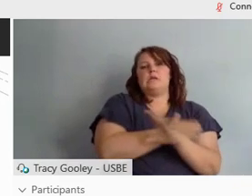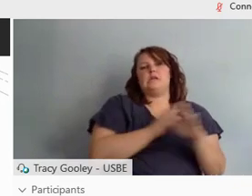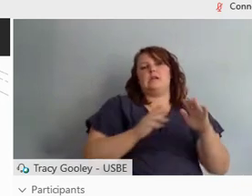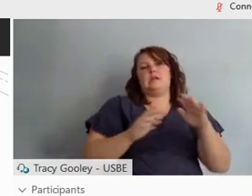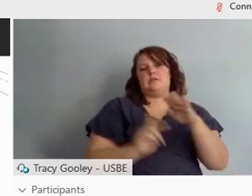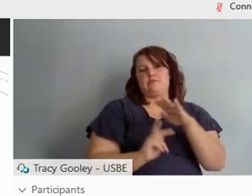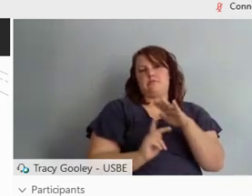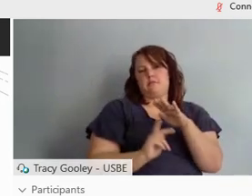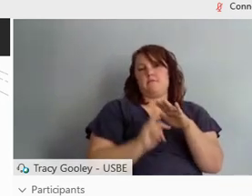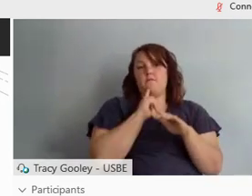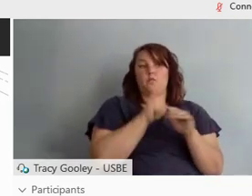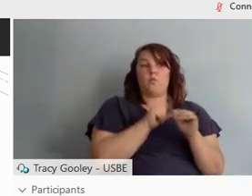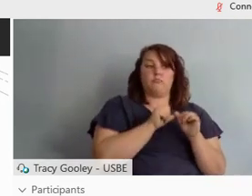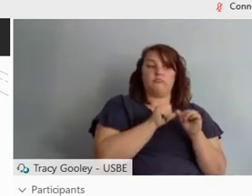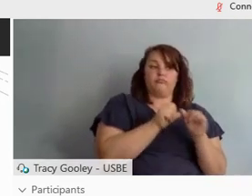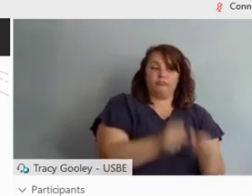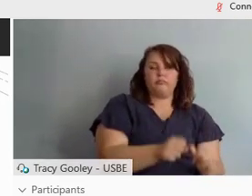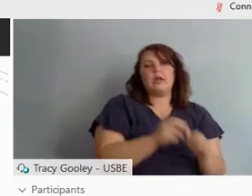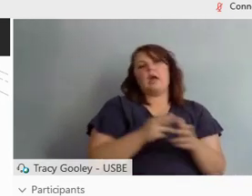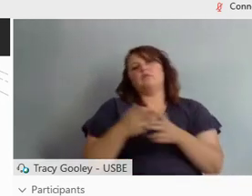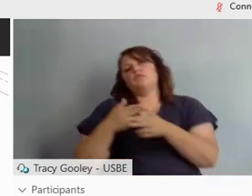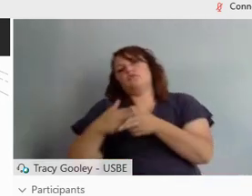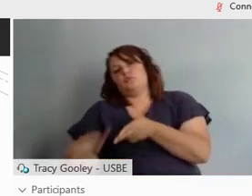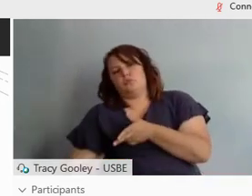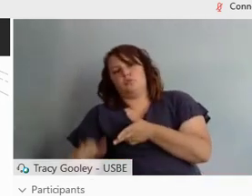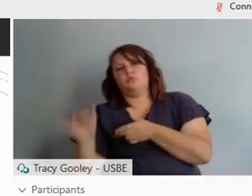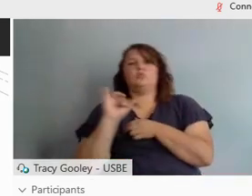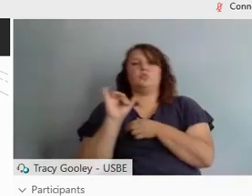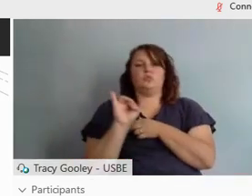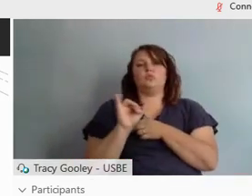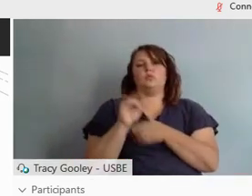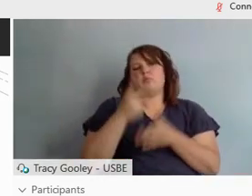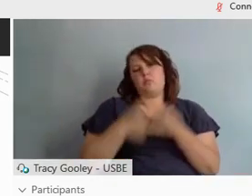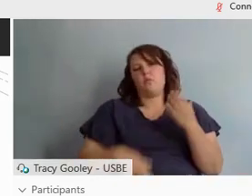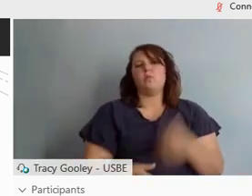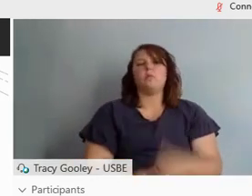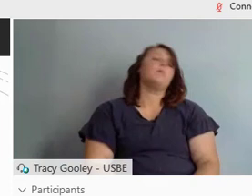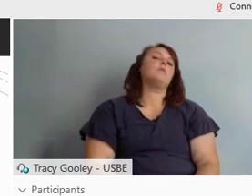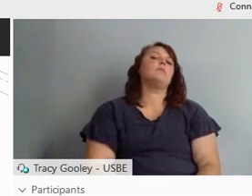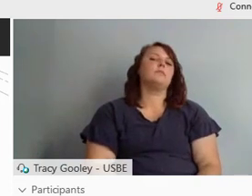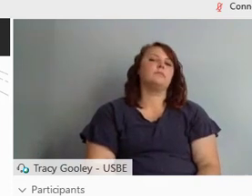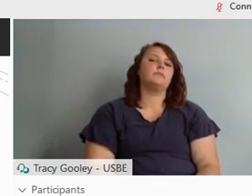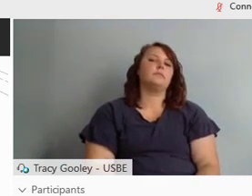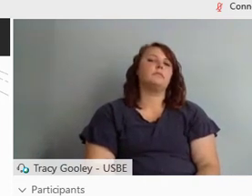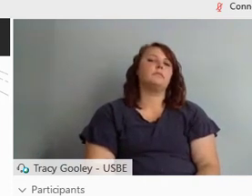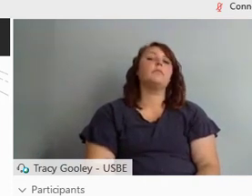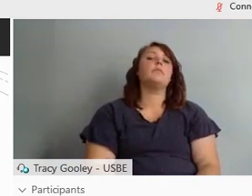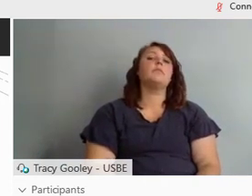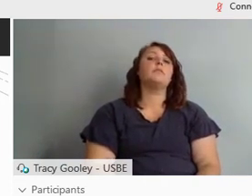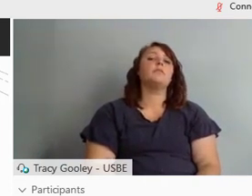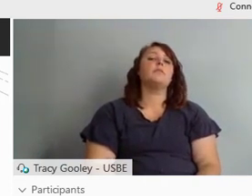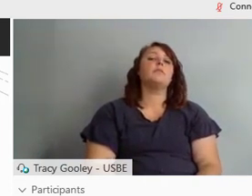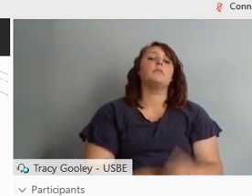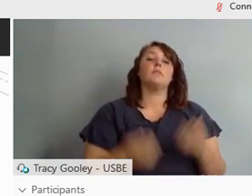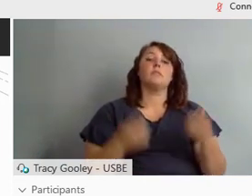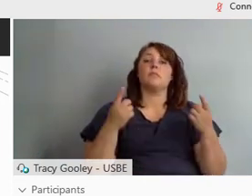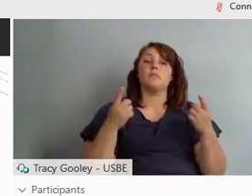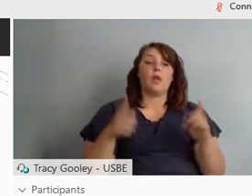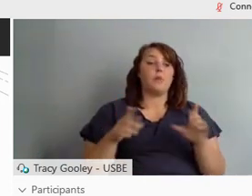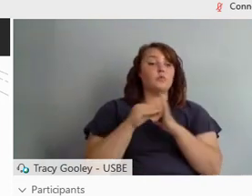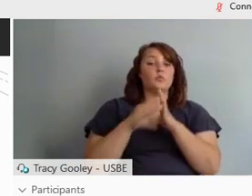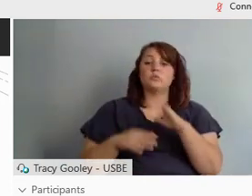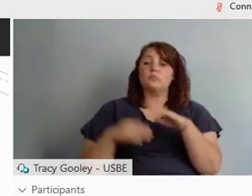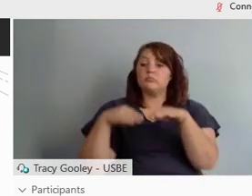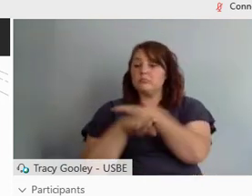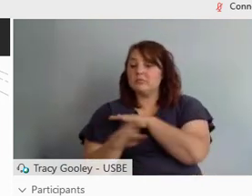both short-term and long-term. So we're looking at program effectiveness in both the short-term as well as in the long-term and how these students fare once they attend